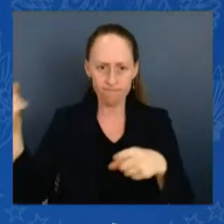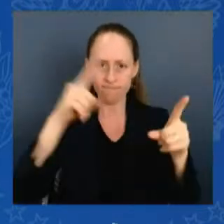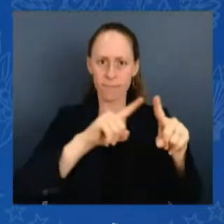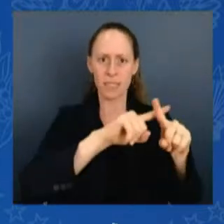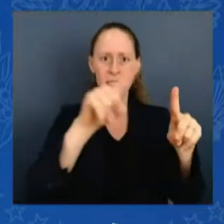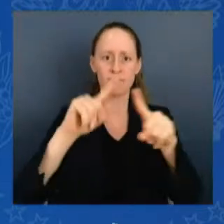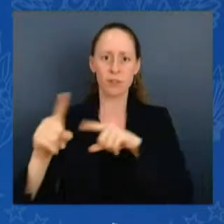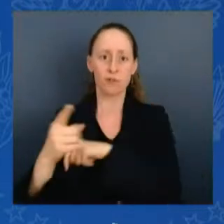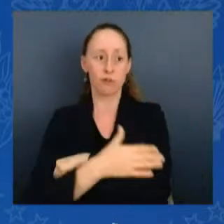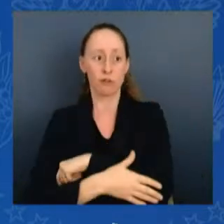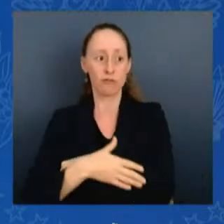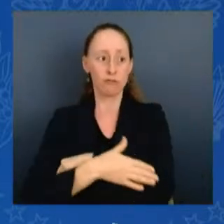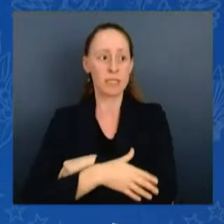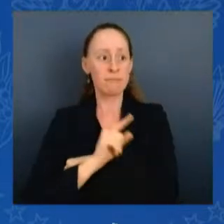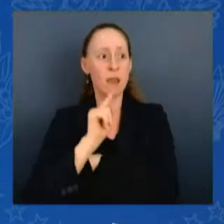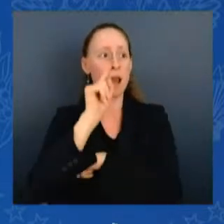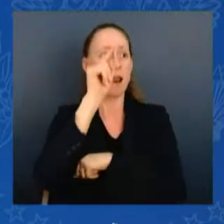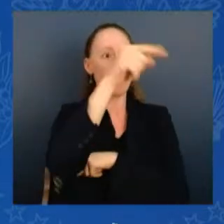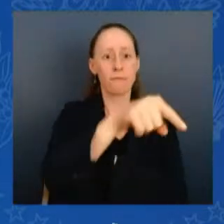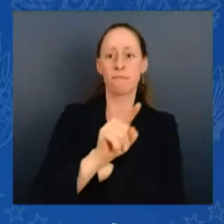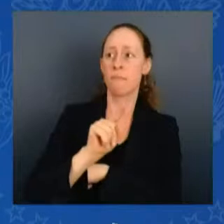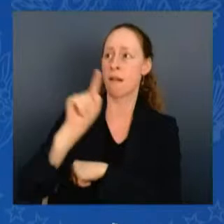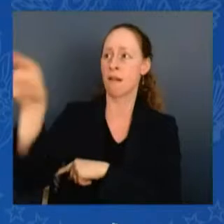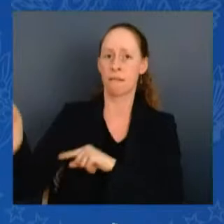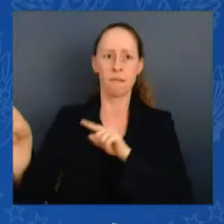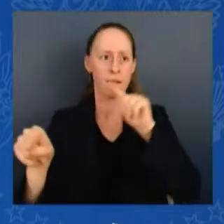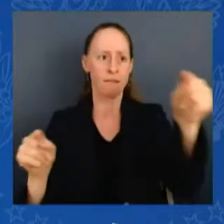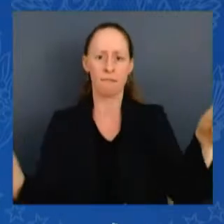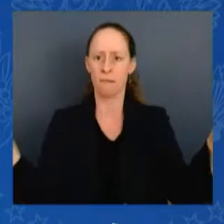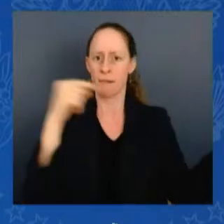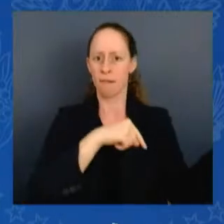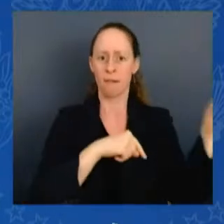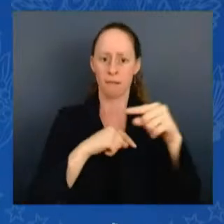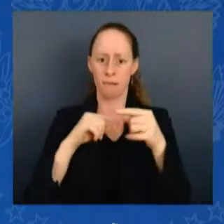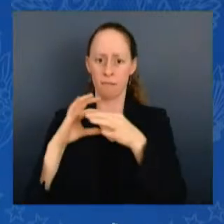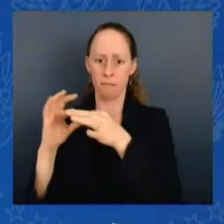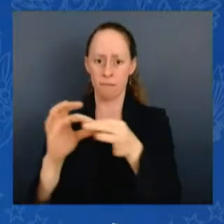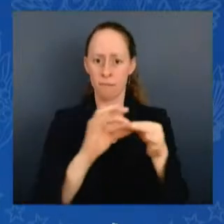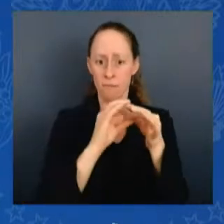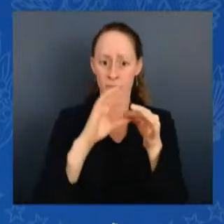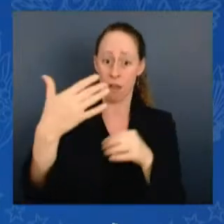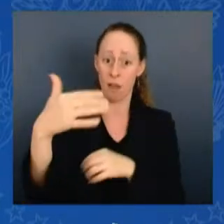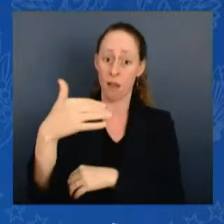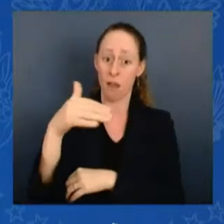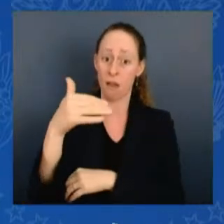result of deliberate choices and difficult decisions.